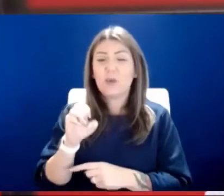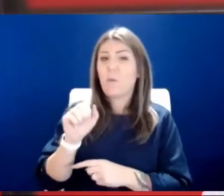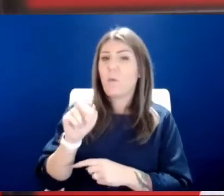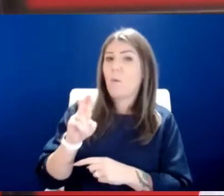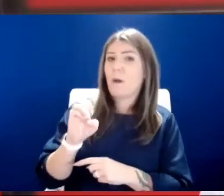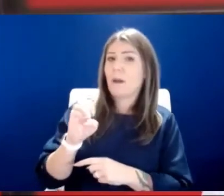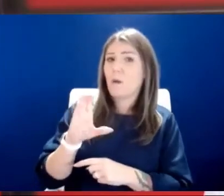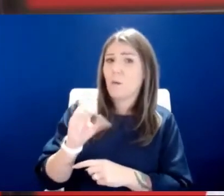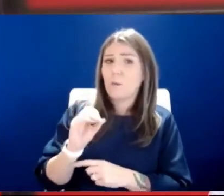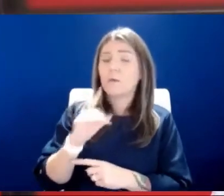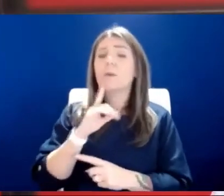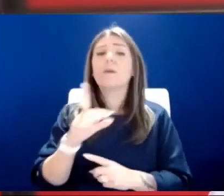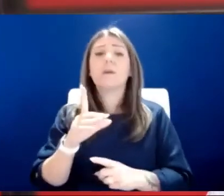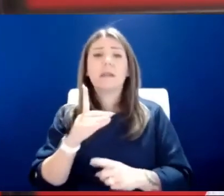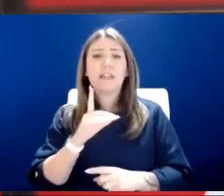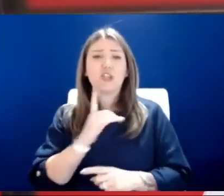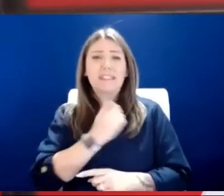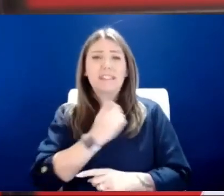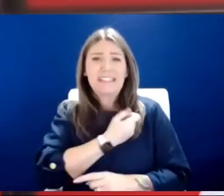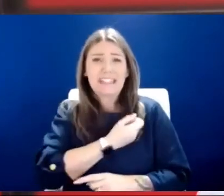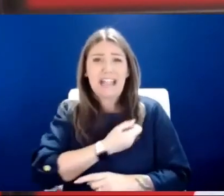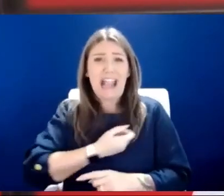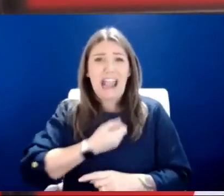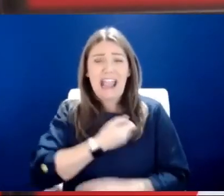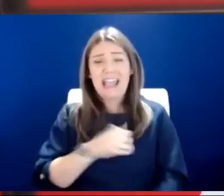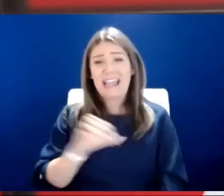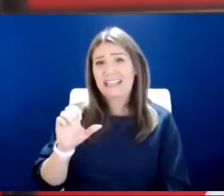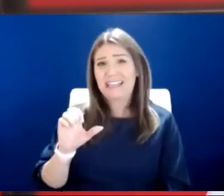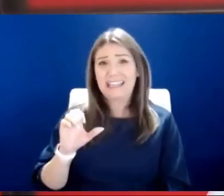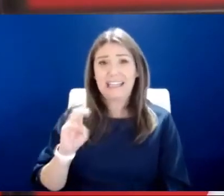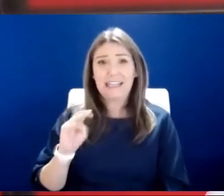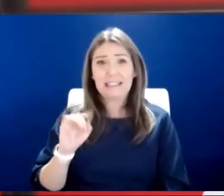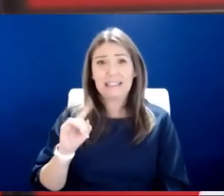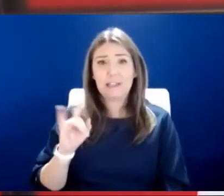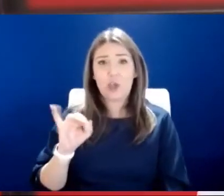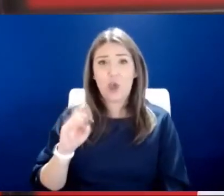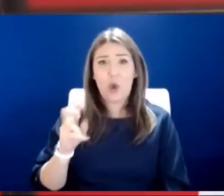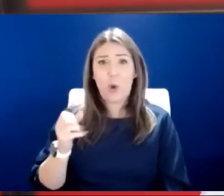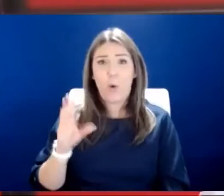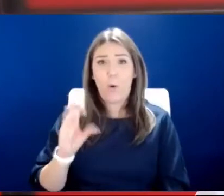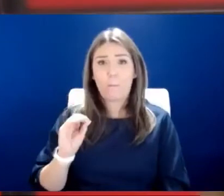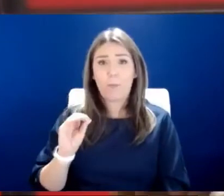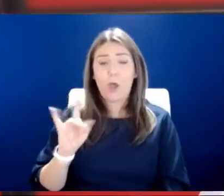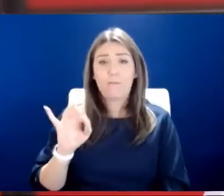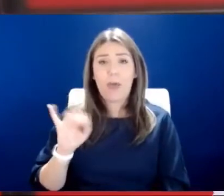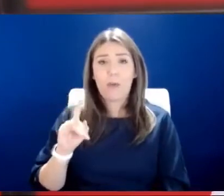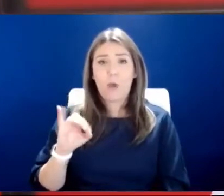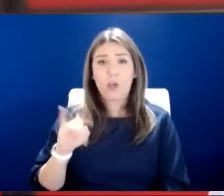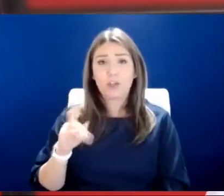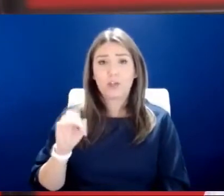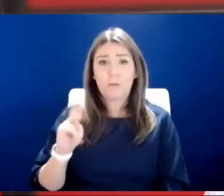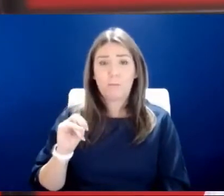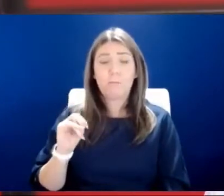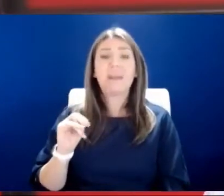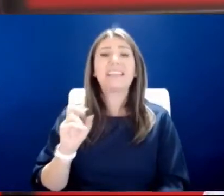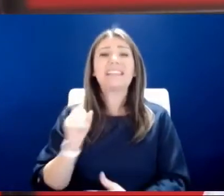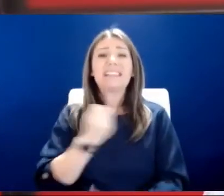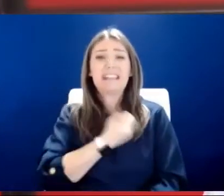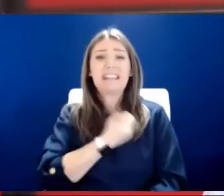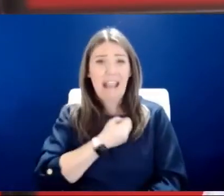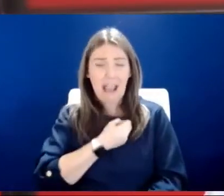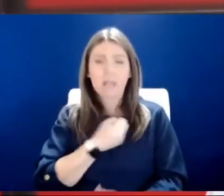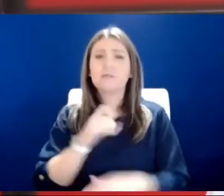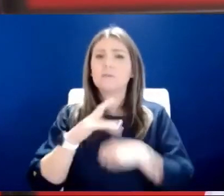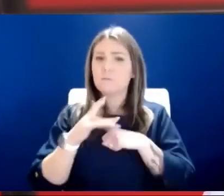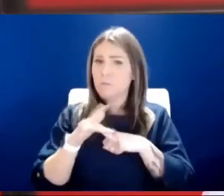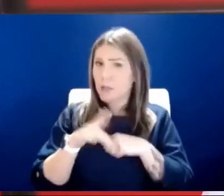have a scan. It's called technetium pyrophosphate scan, available at University of Health System or at many other centers, which